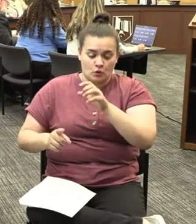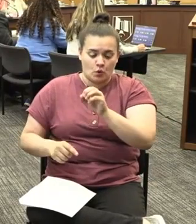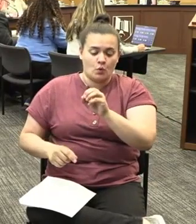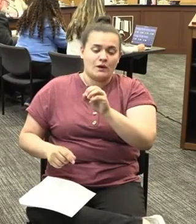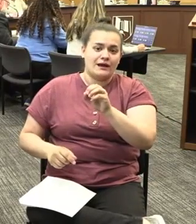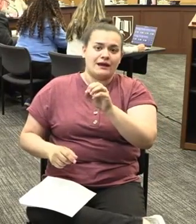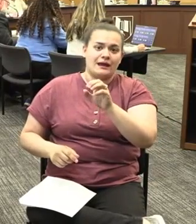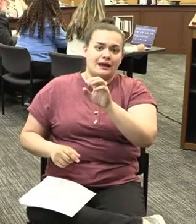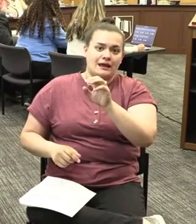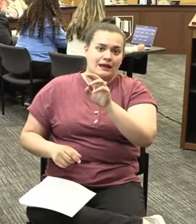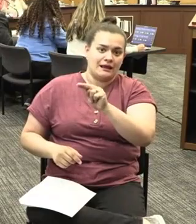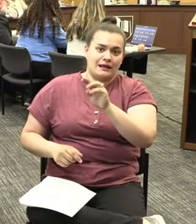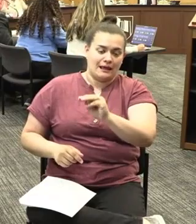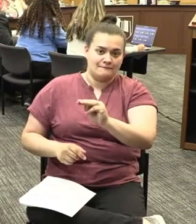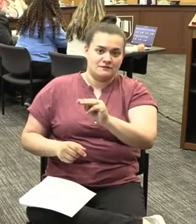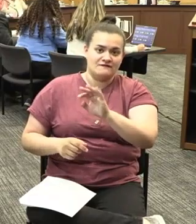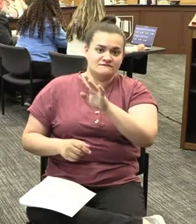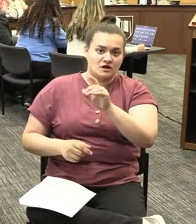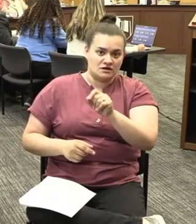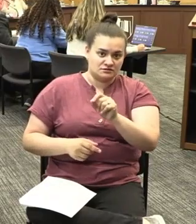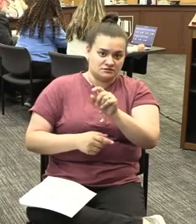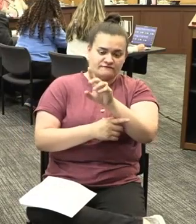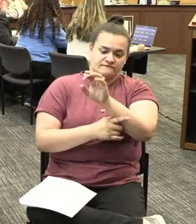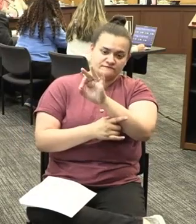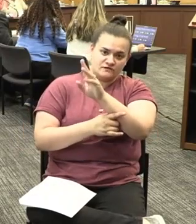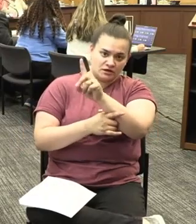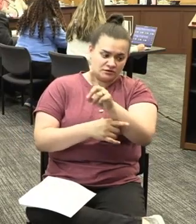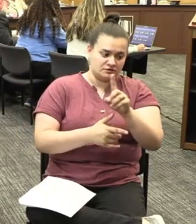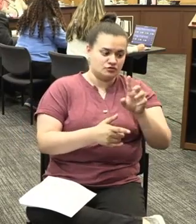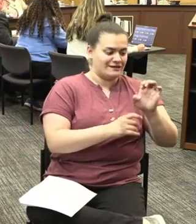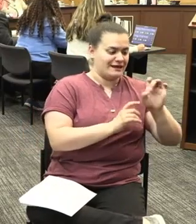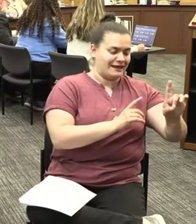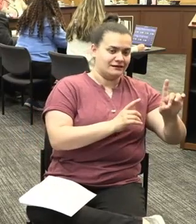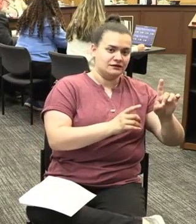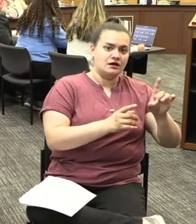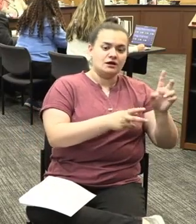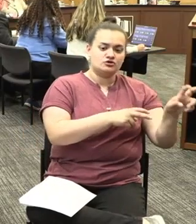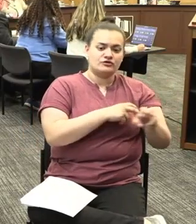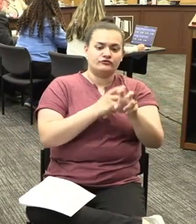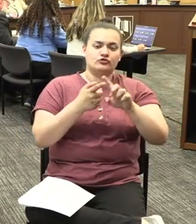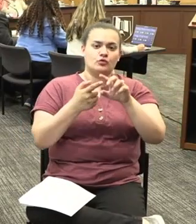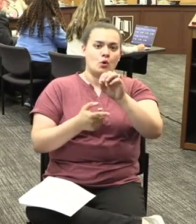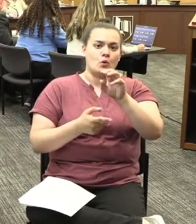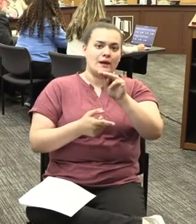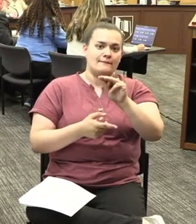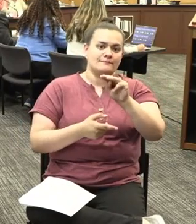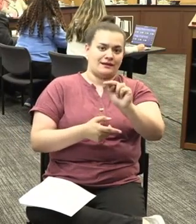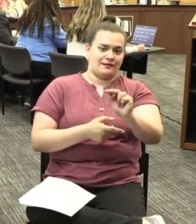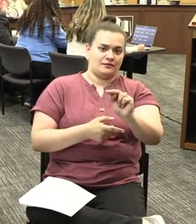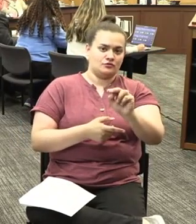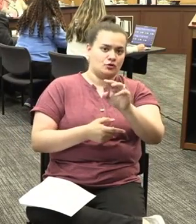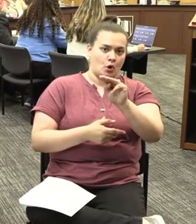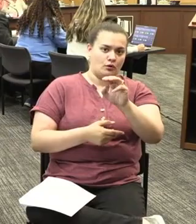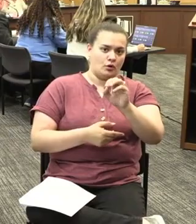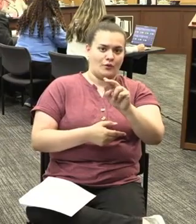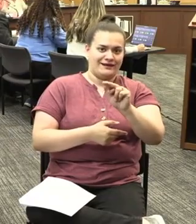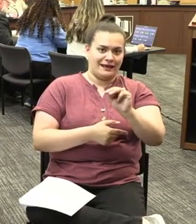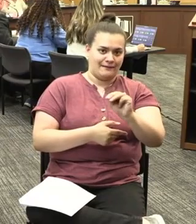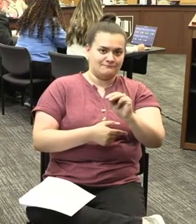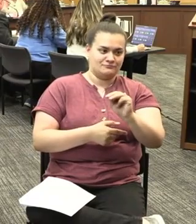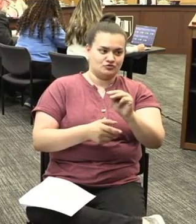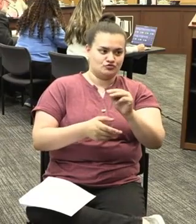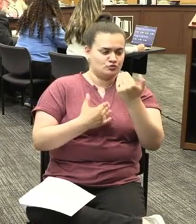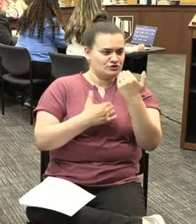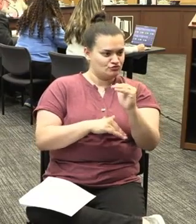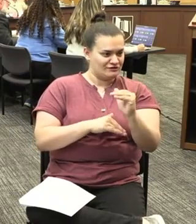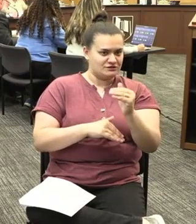fund and the ed fund and transfers it to O&M restricted, so it's in our reserves. We do this every year. Okay, then my question